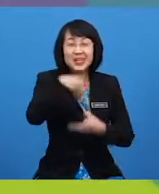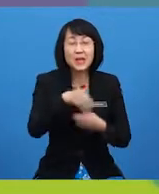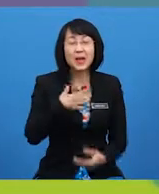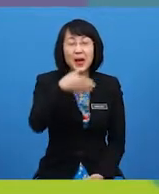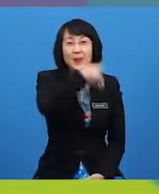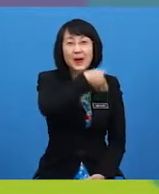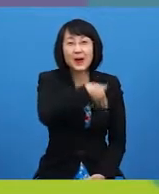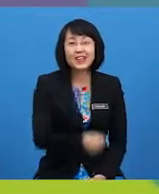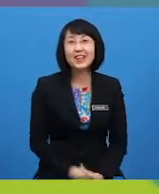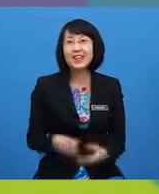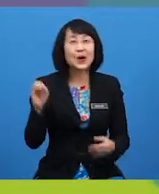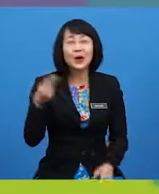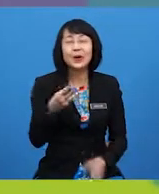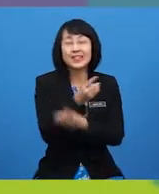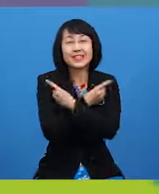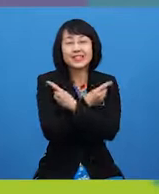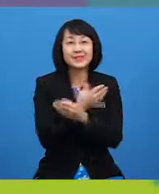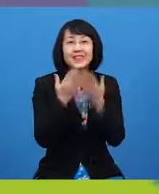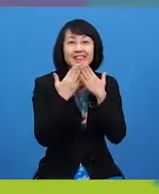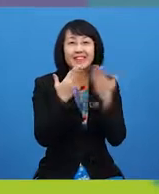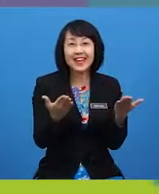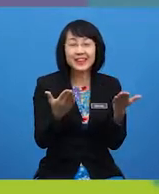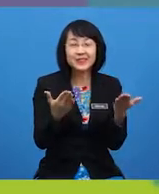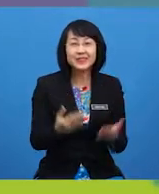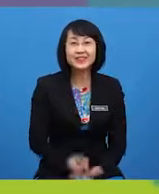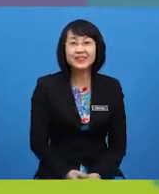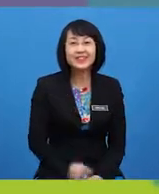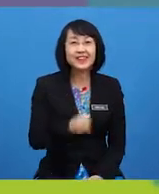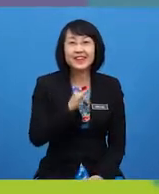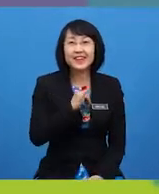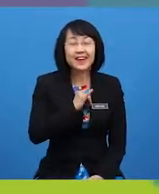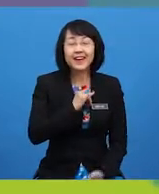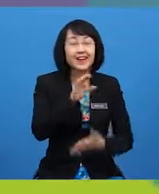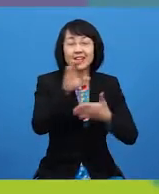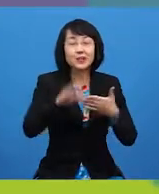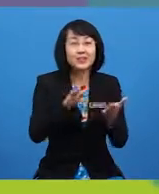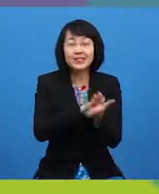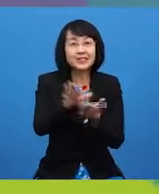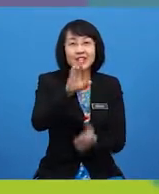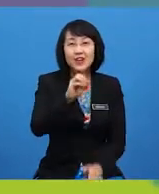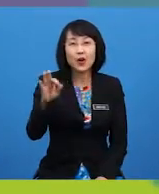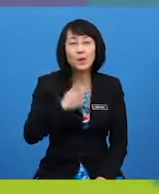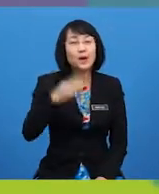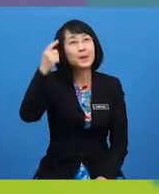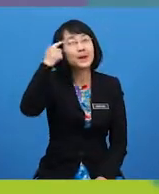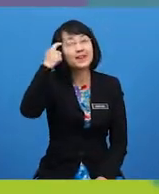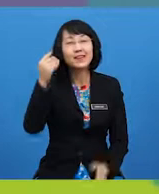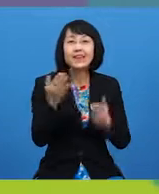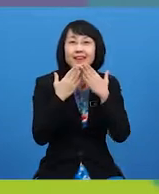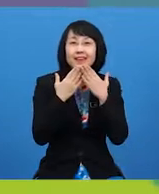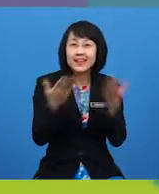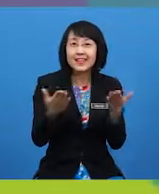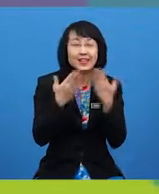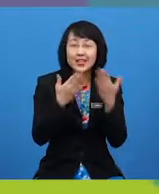pocket. Oh dear. Oh my god. Thank you so much. You're welcome. Completely slipped off my mind. Oh my god. Thank you so much, Gramwiz. This is